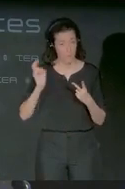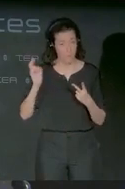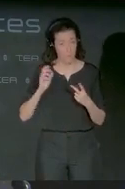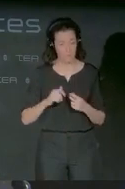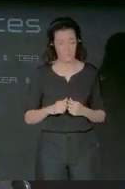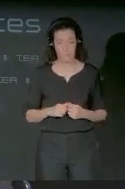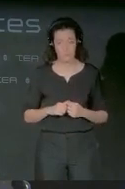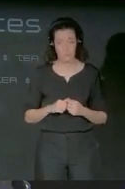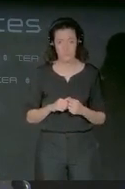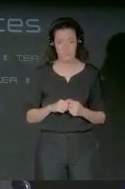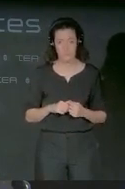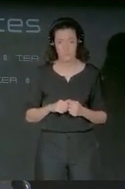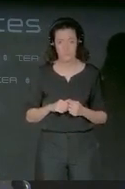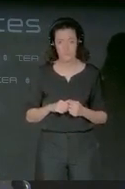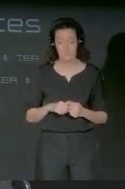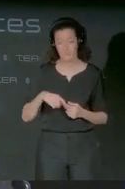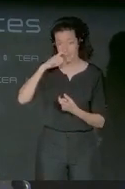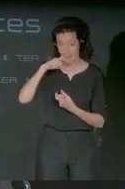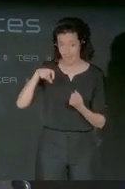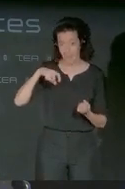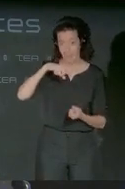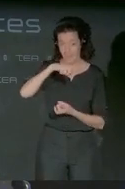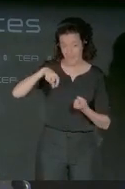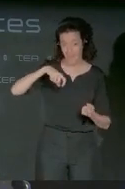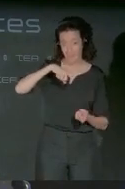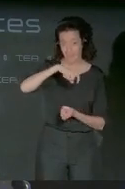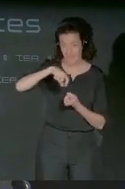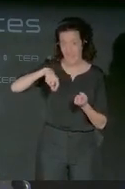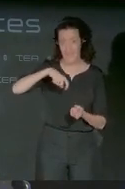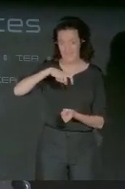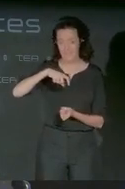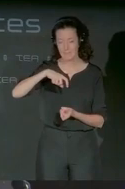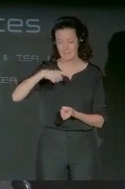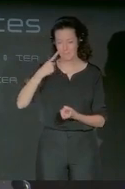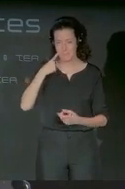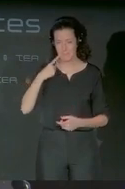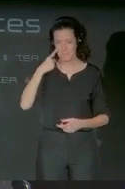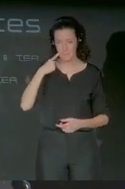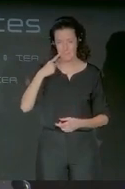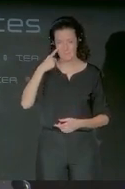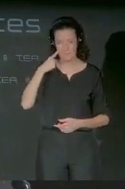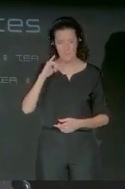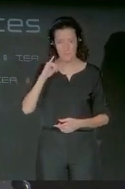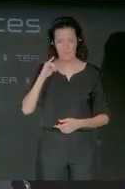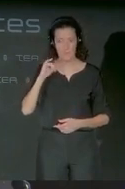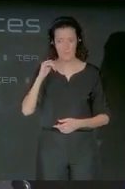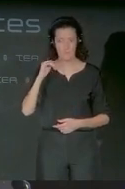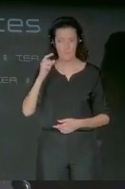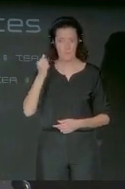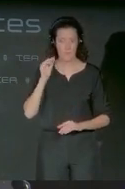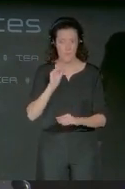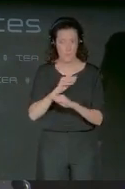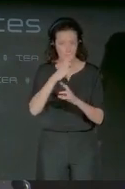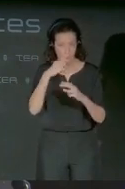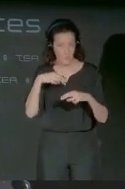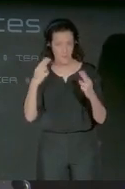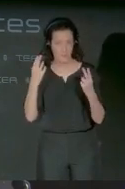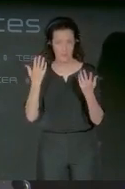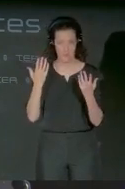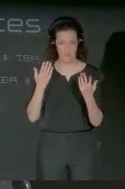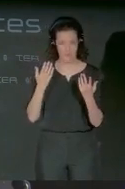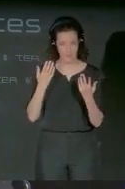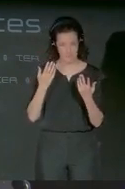public funding instruments for video games. It's clear that we have now the evidence base to finally include video games in the general block exemption